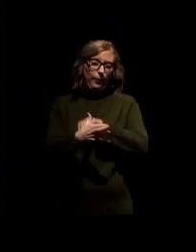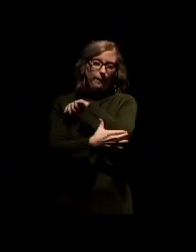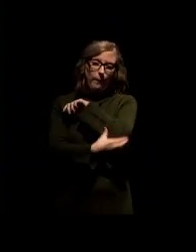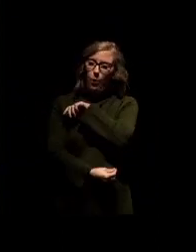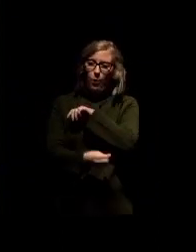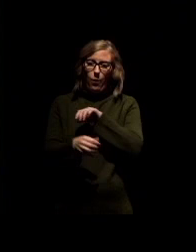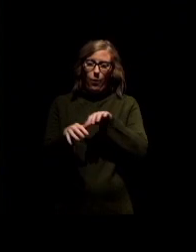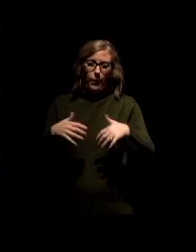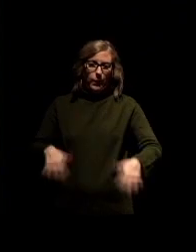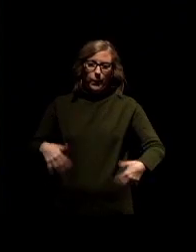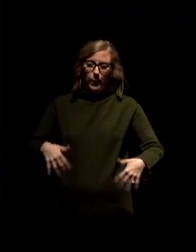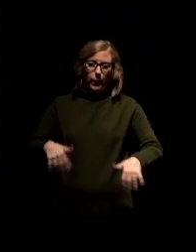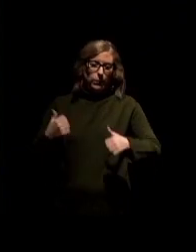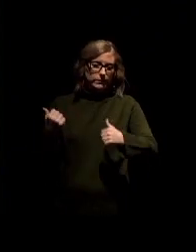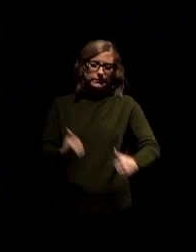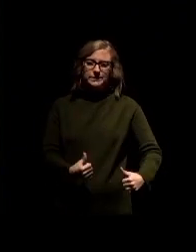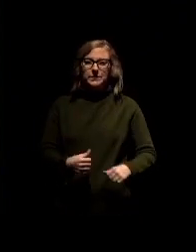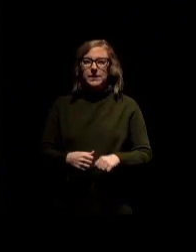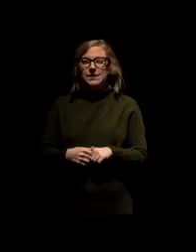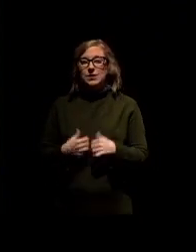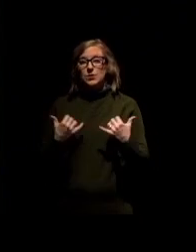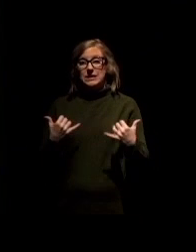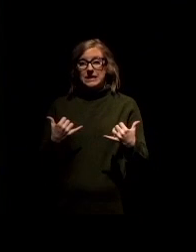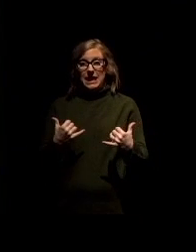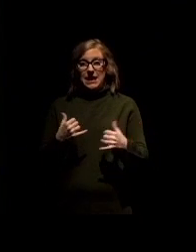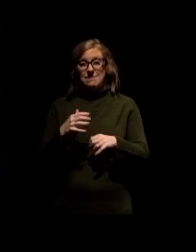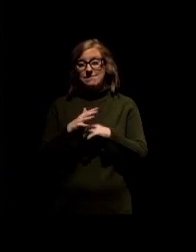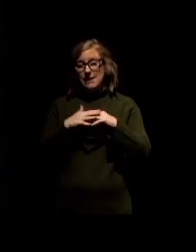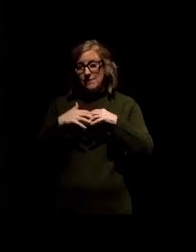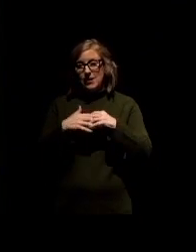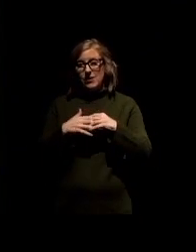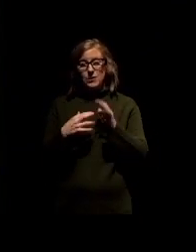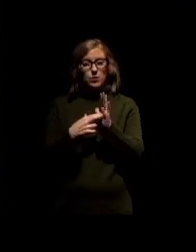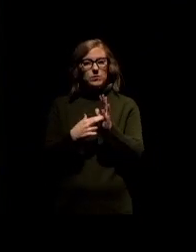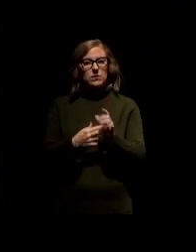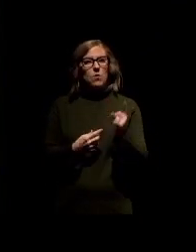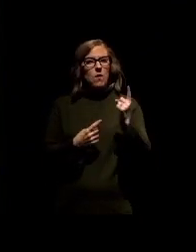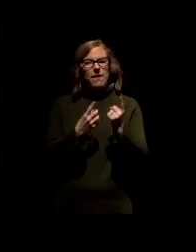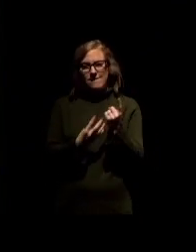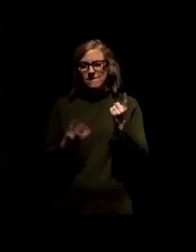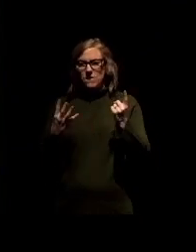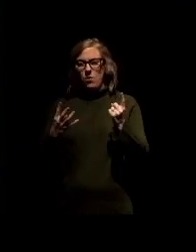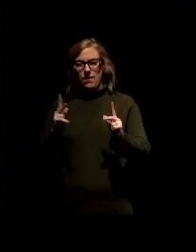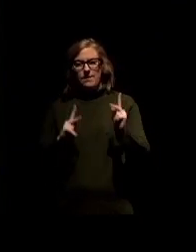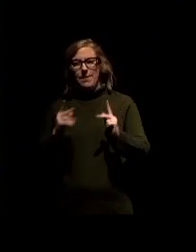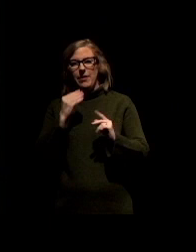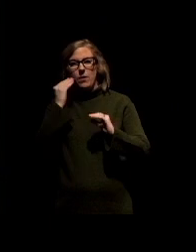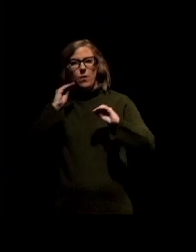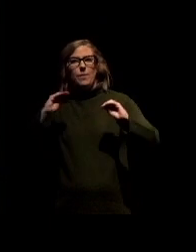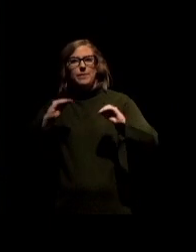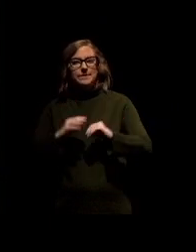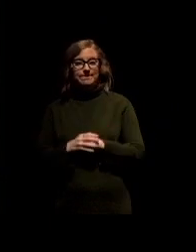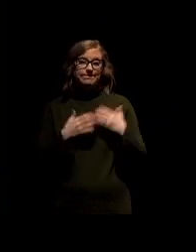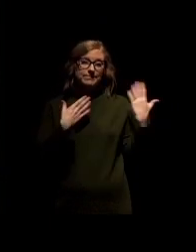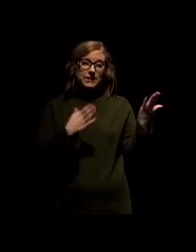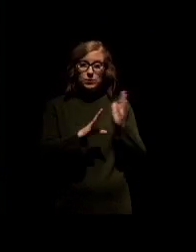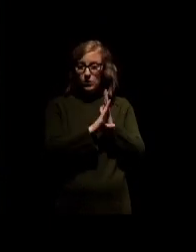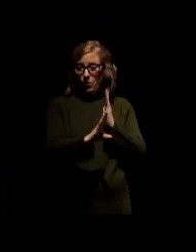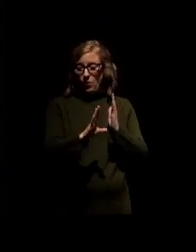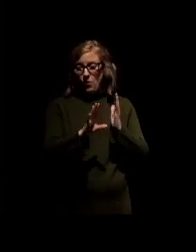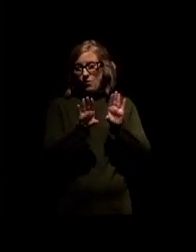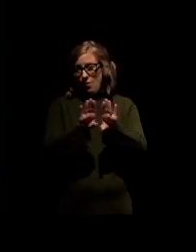represent one out of four people who are houseless in Minnesota. So this is what the Wall of Forgotten Natives looked